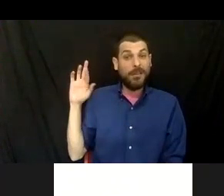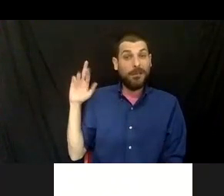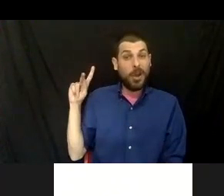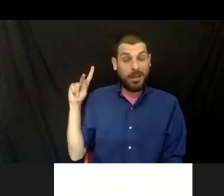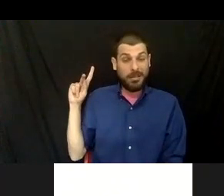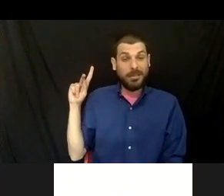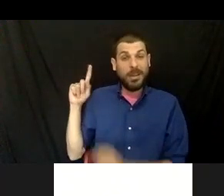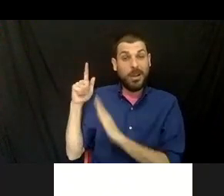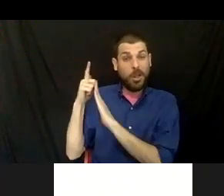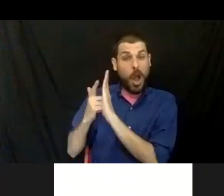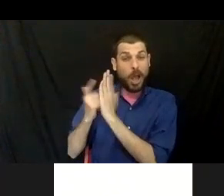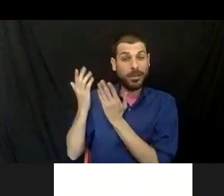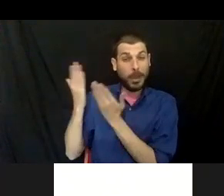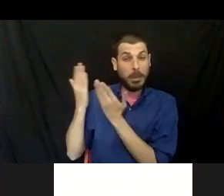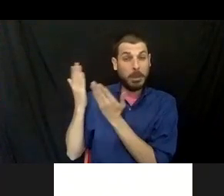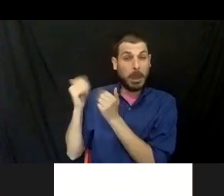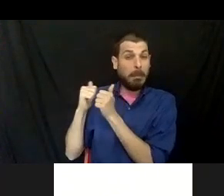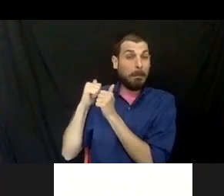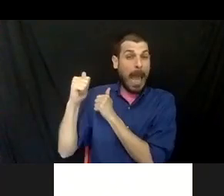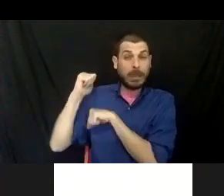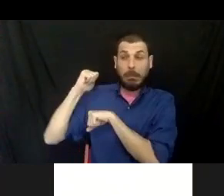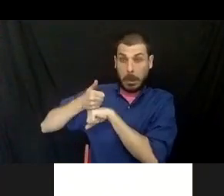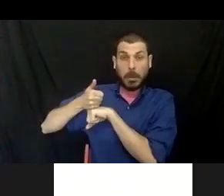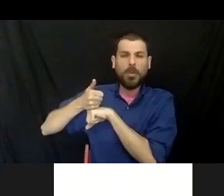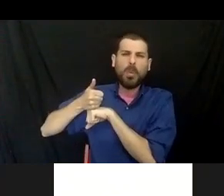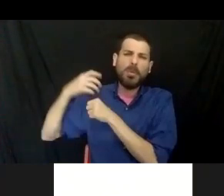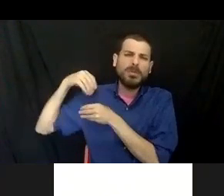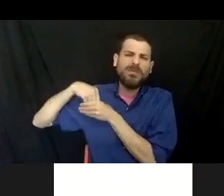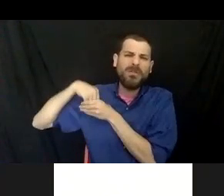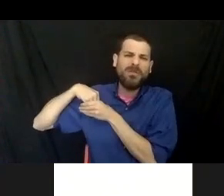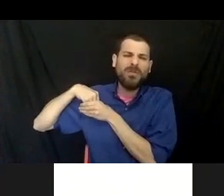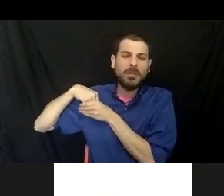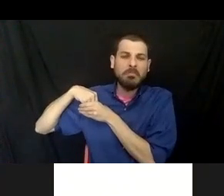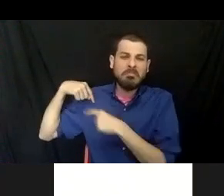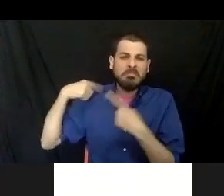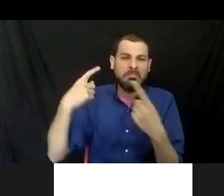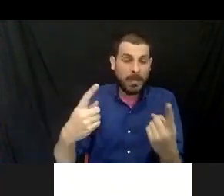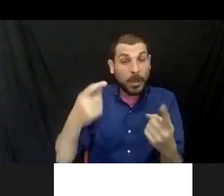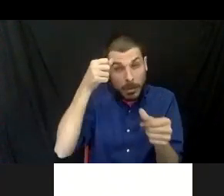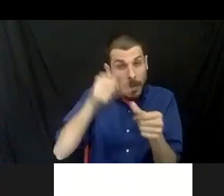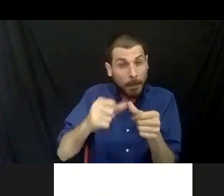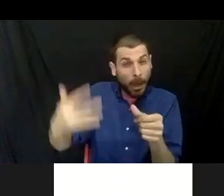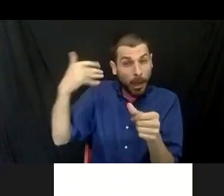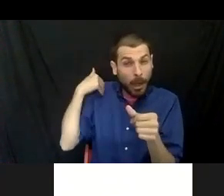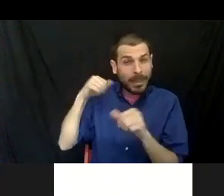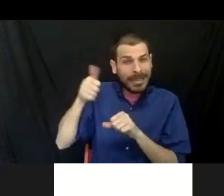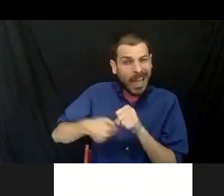of laws that helped fix the economy in the wake of the mortgage crisis that happened 10 years